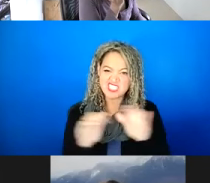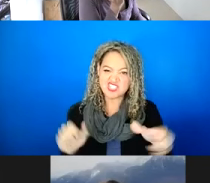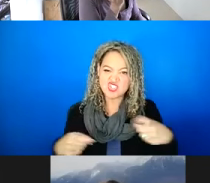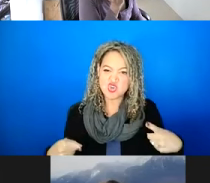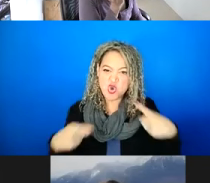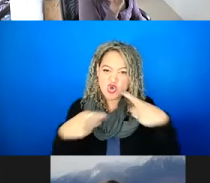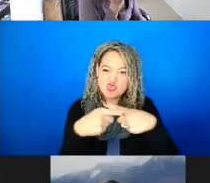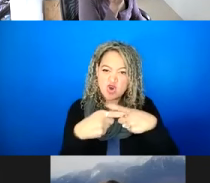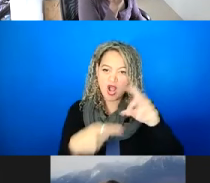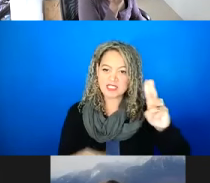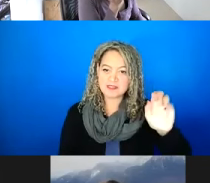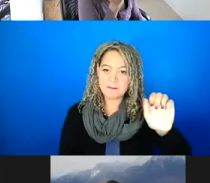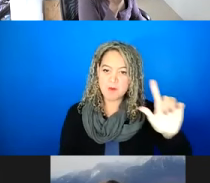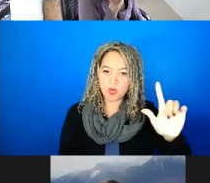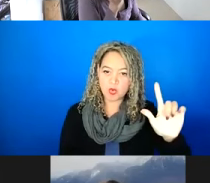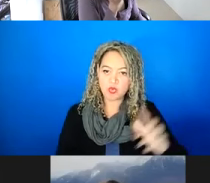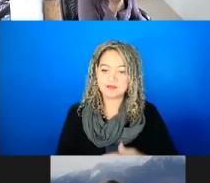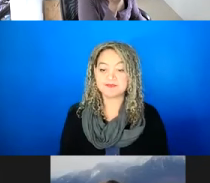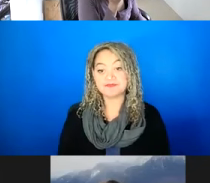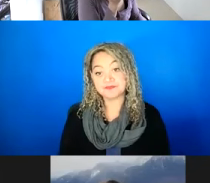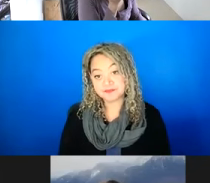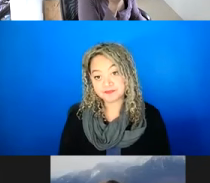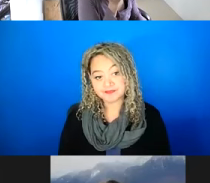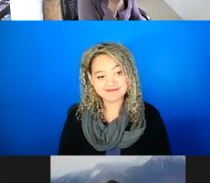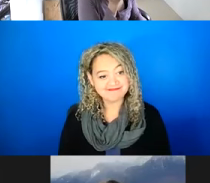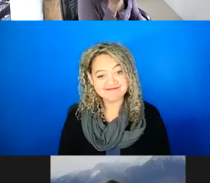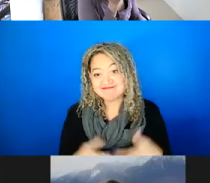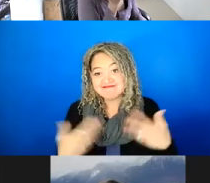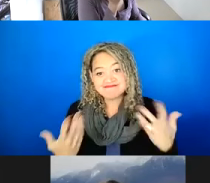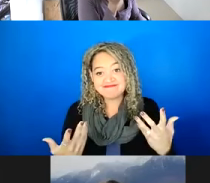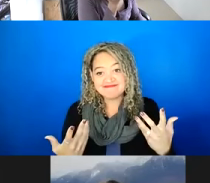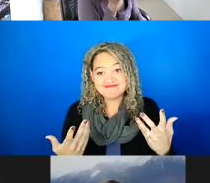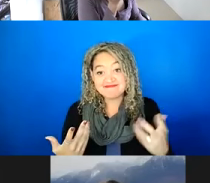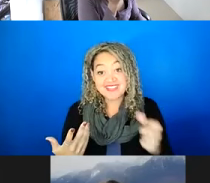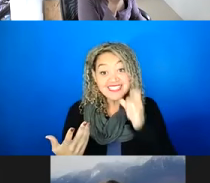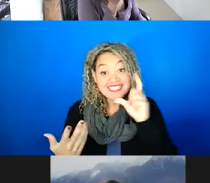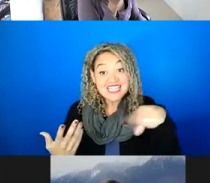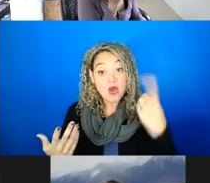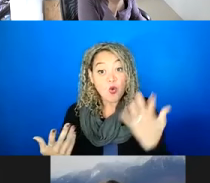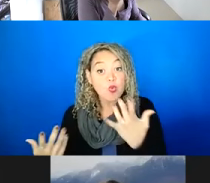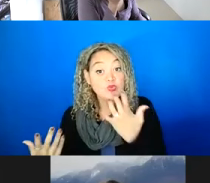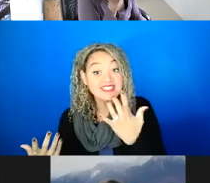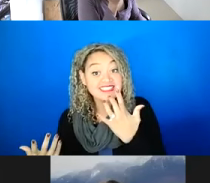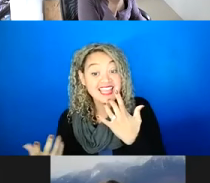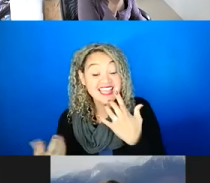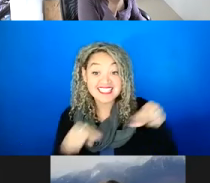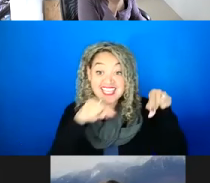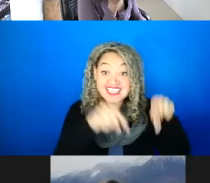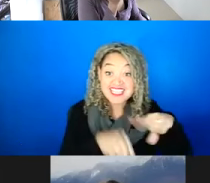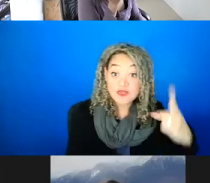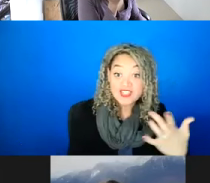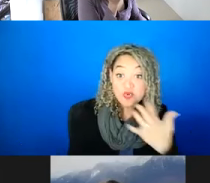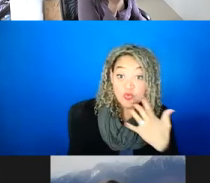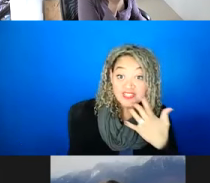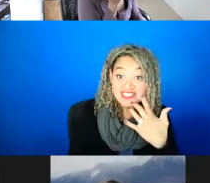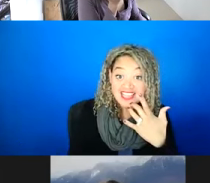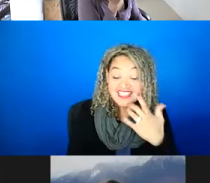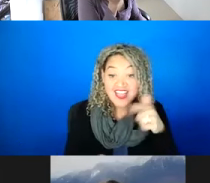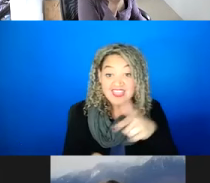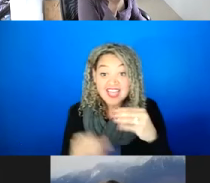cross-modal, right? That this is just a lot more than taste. Here it's only taste, this is a lot more. So